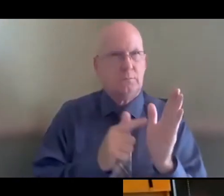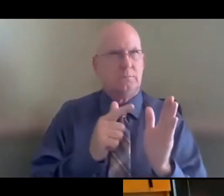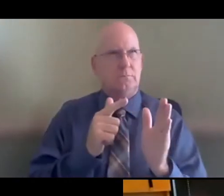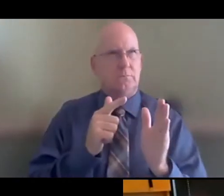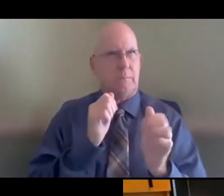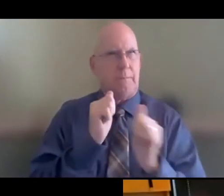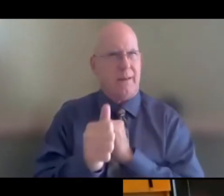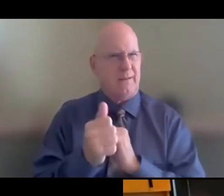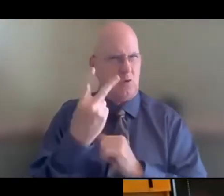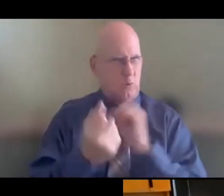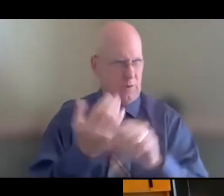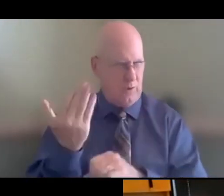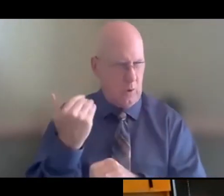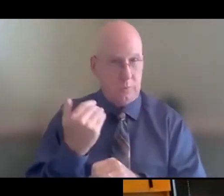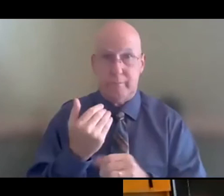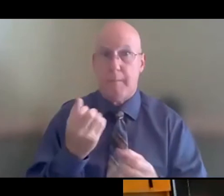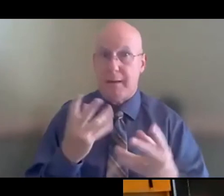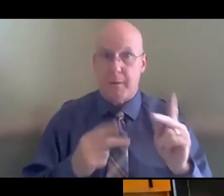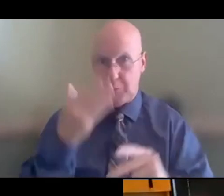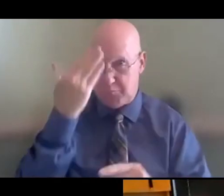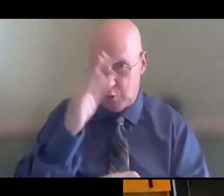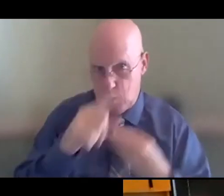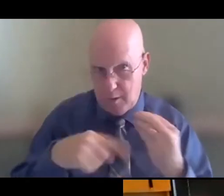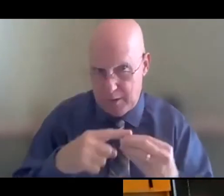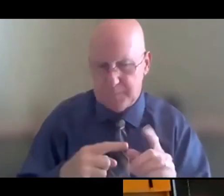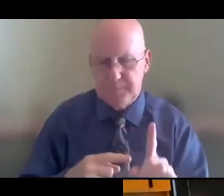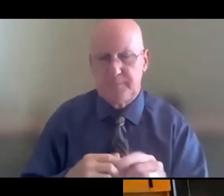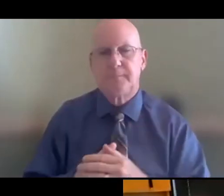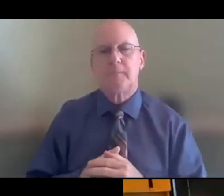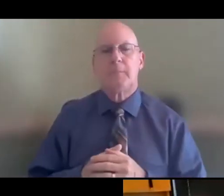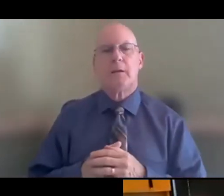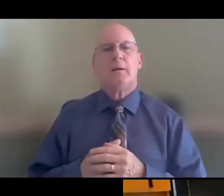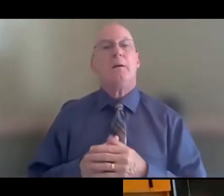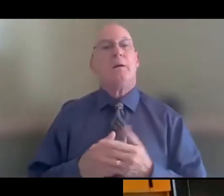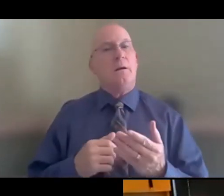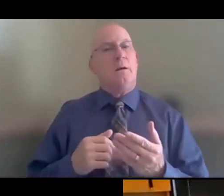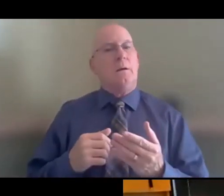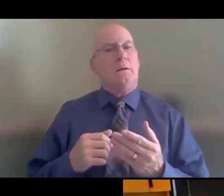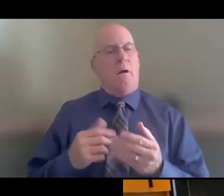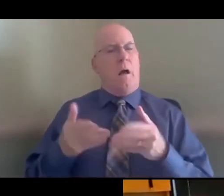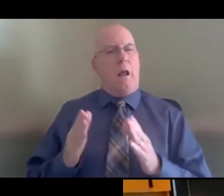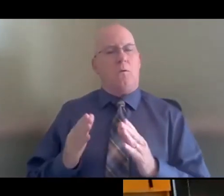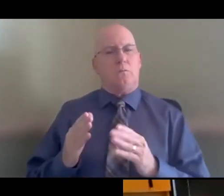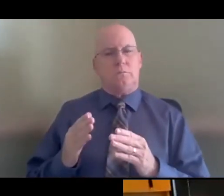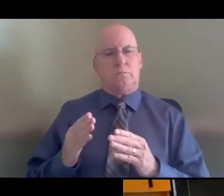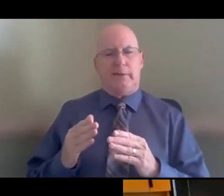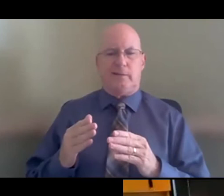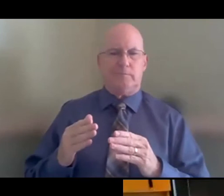unknown secret. But so there is a provision called able to work that